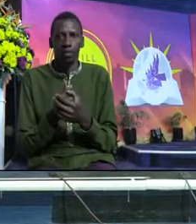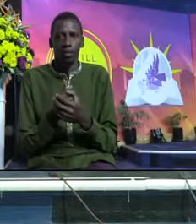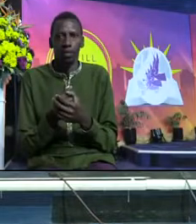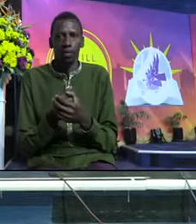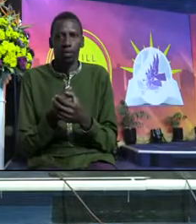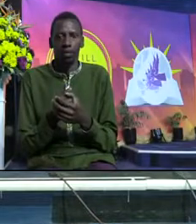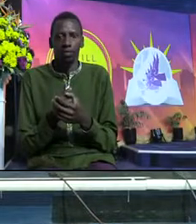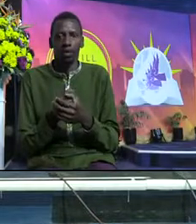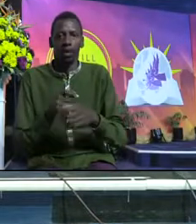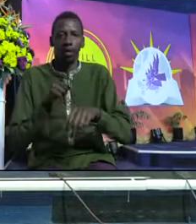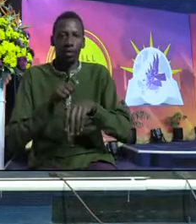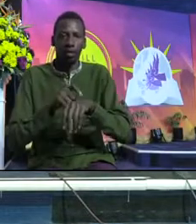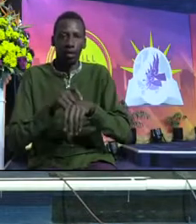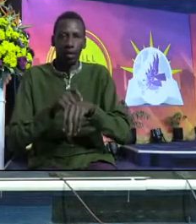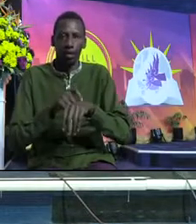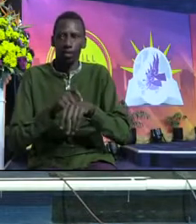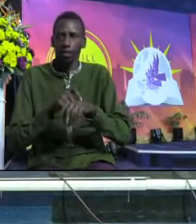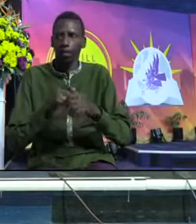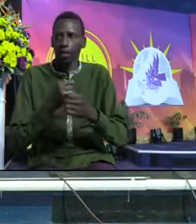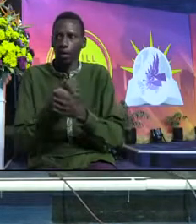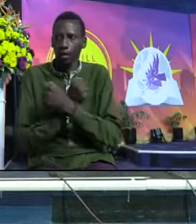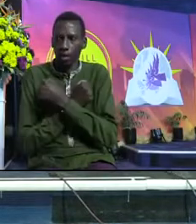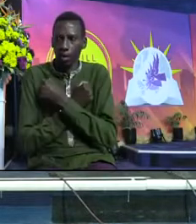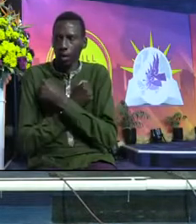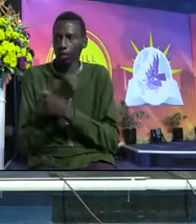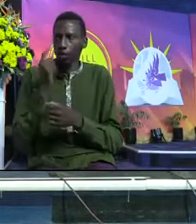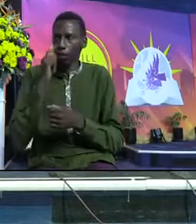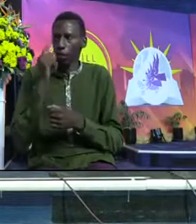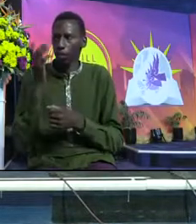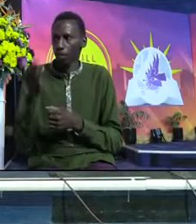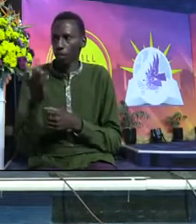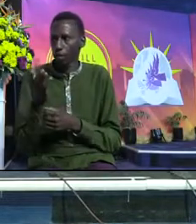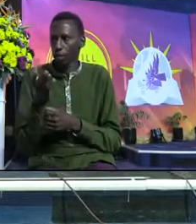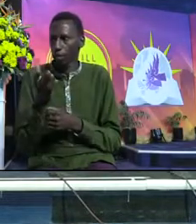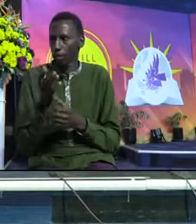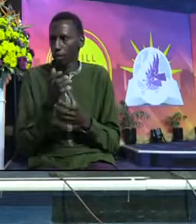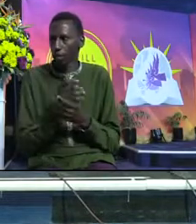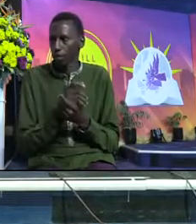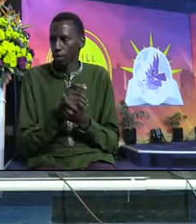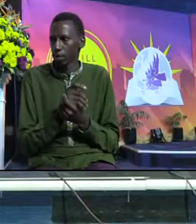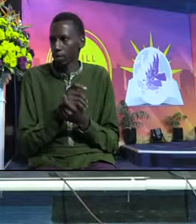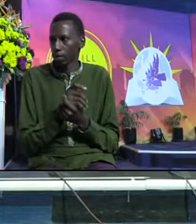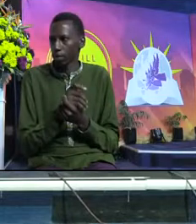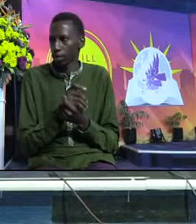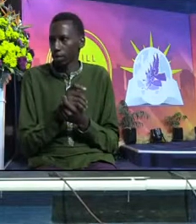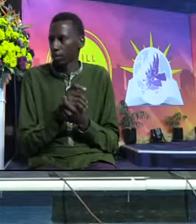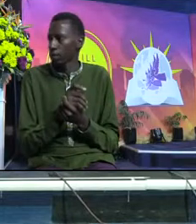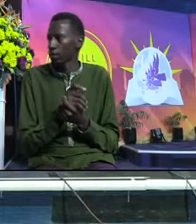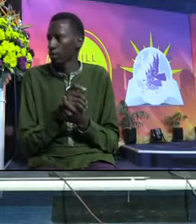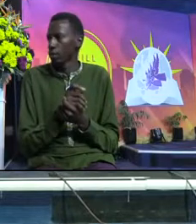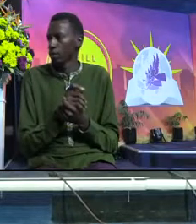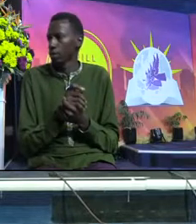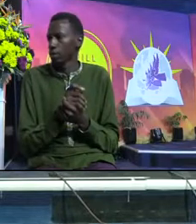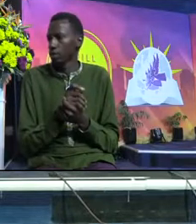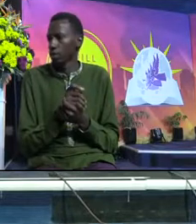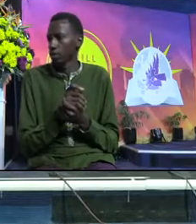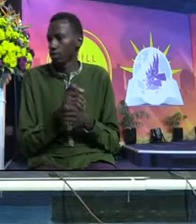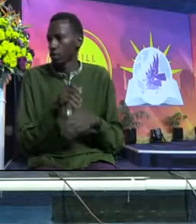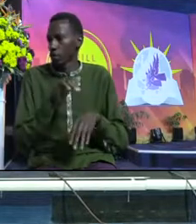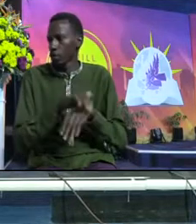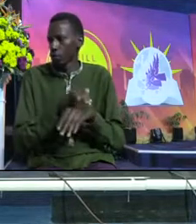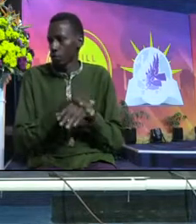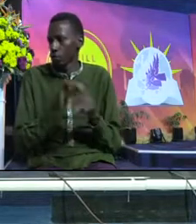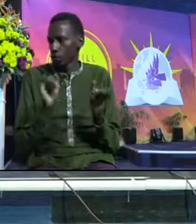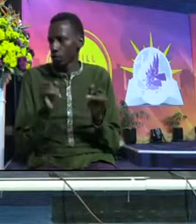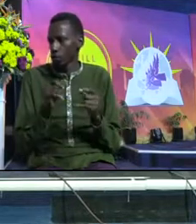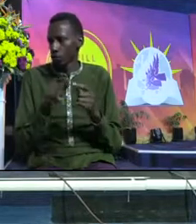there's love at home. That's my good news to you tonight for marriage folks and those who plan to